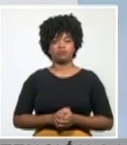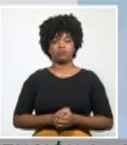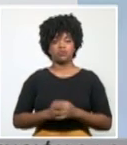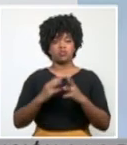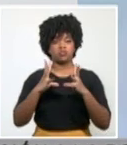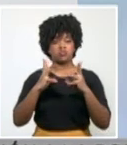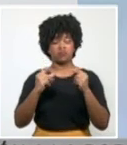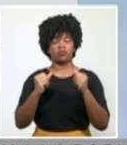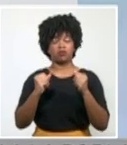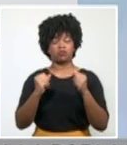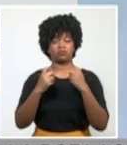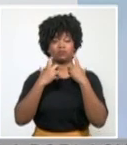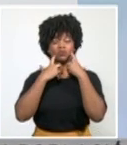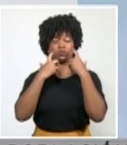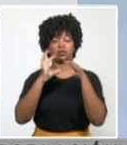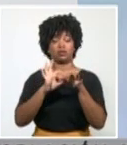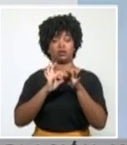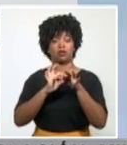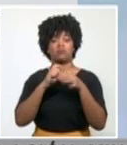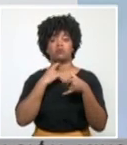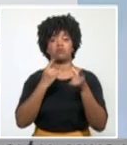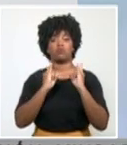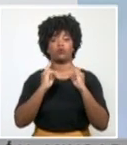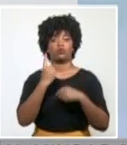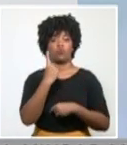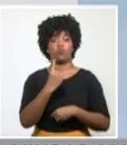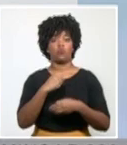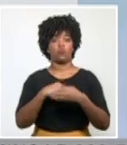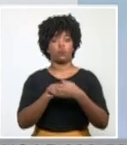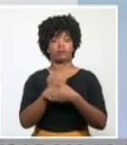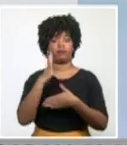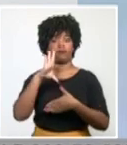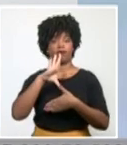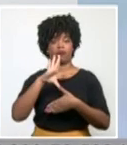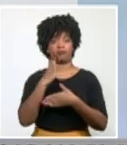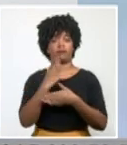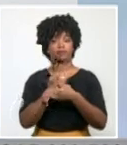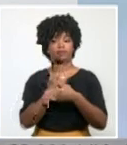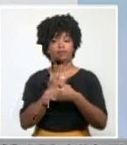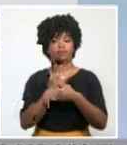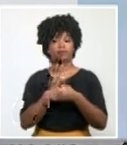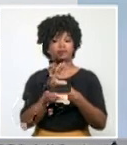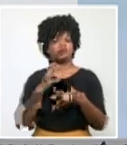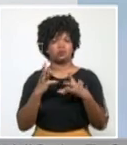The region also reports a very alarming amount of fatalities for a single day, with